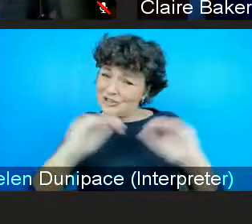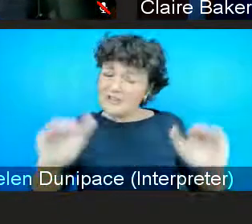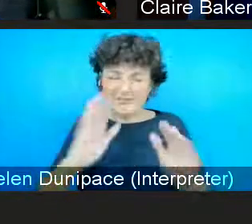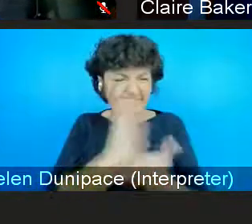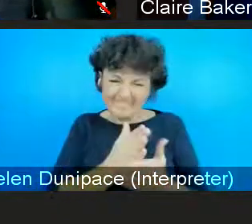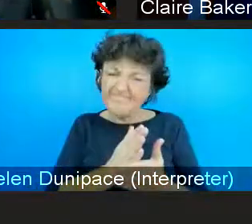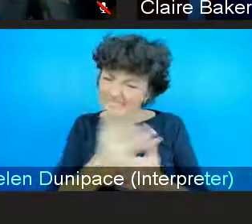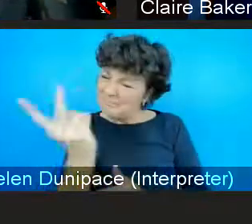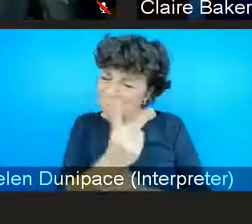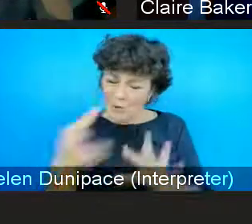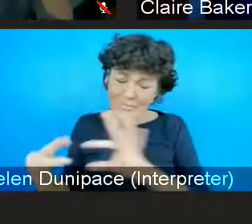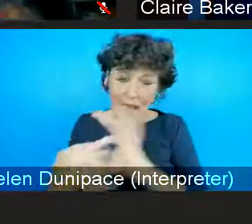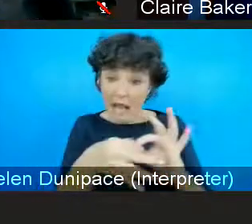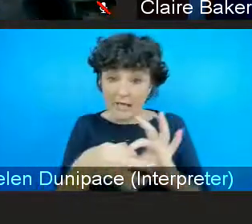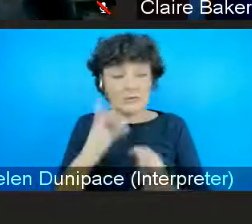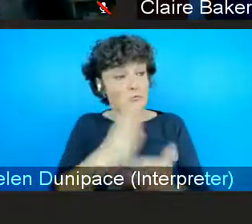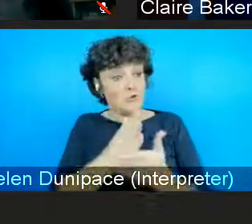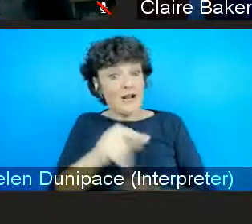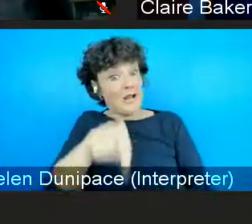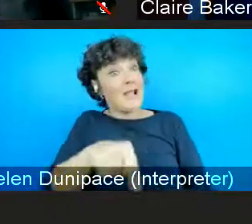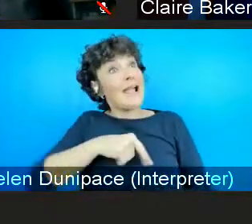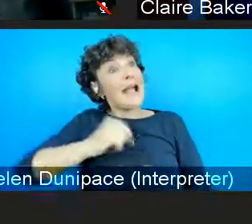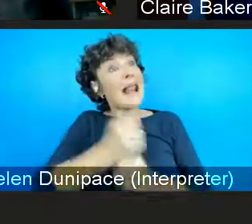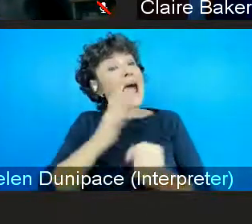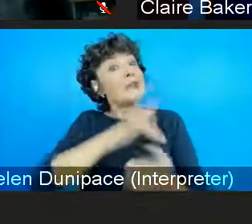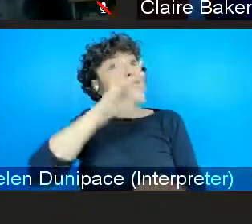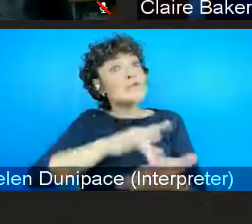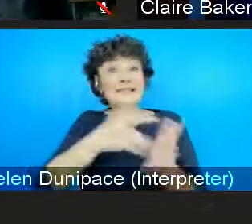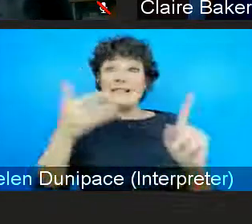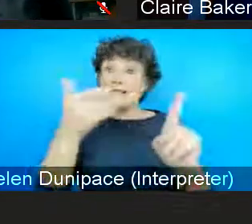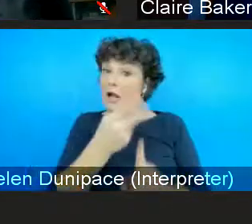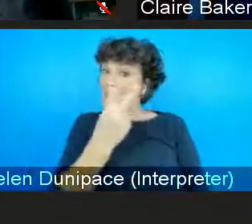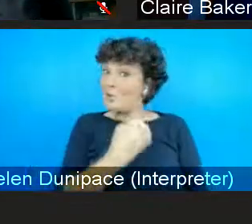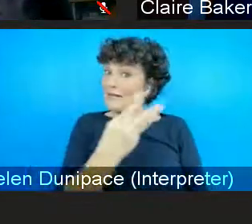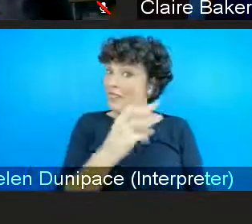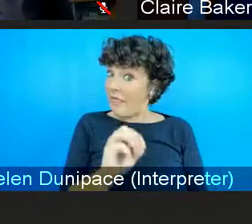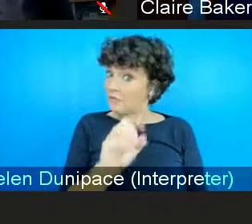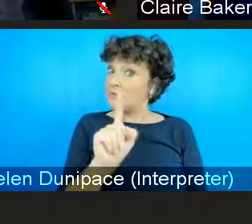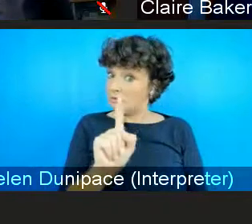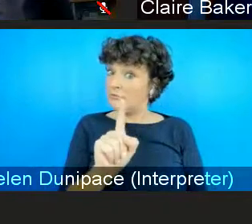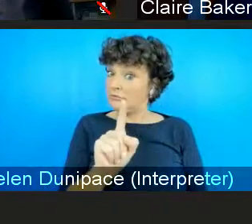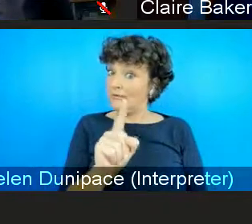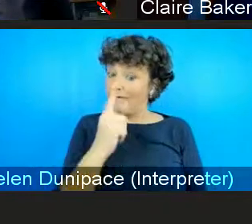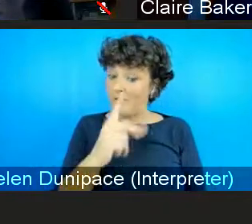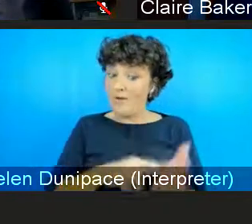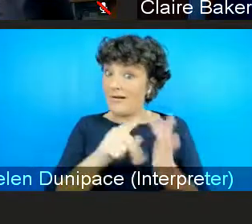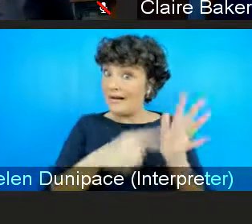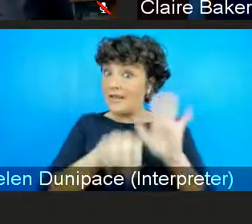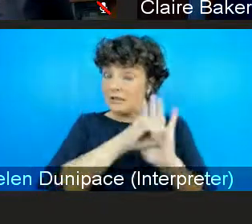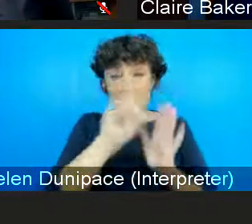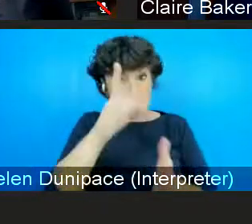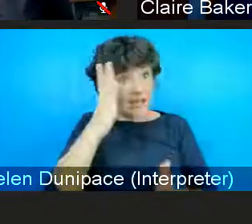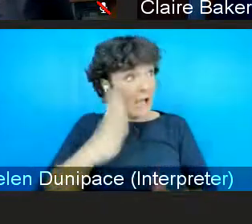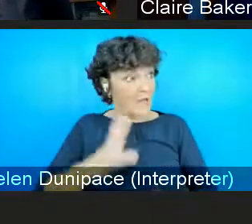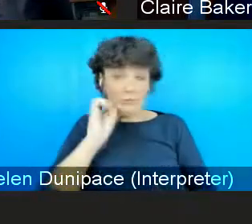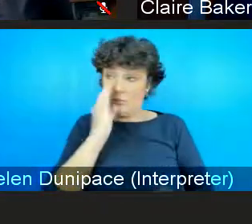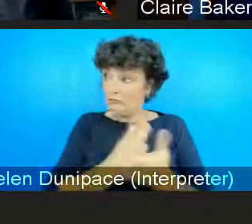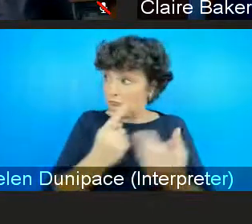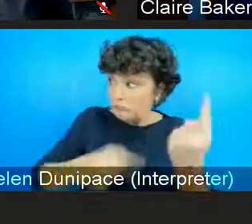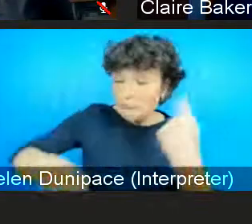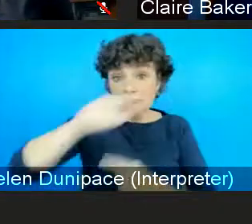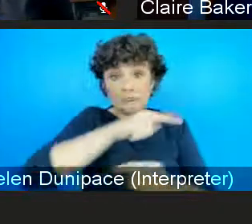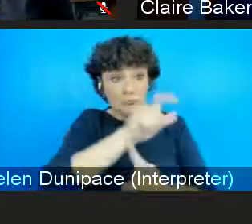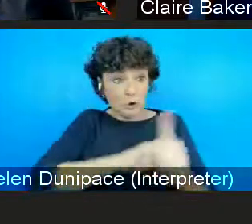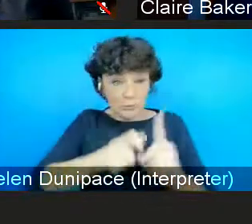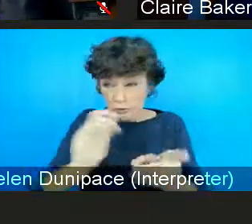Glasgow our city target is for 2030. We need to ensure that all of our communities are included in that and are actively